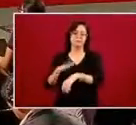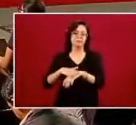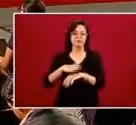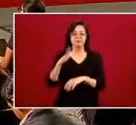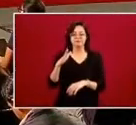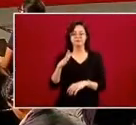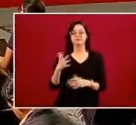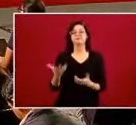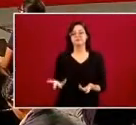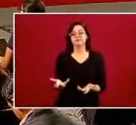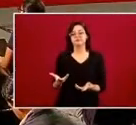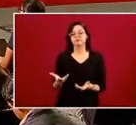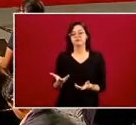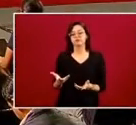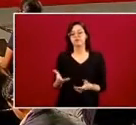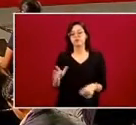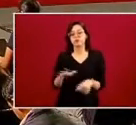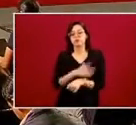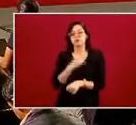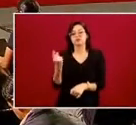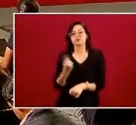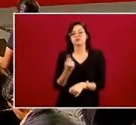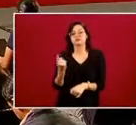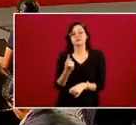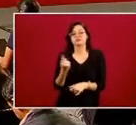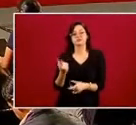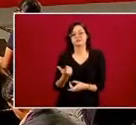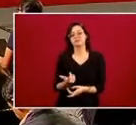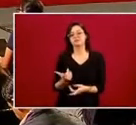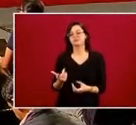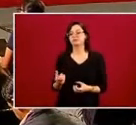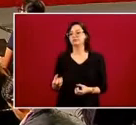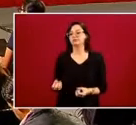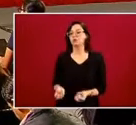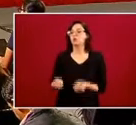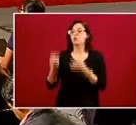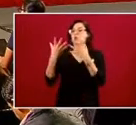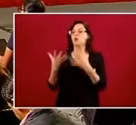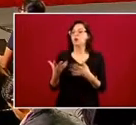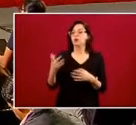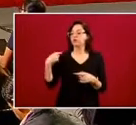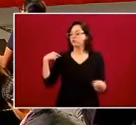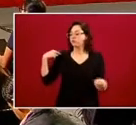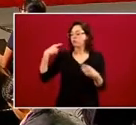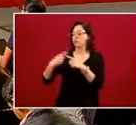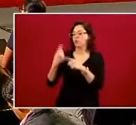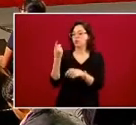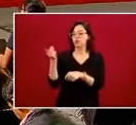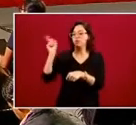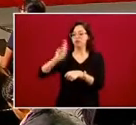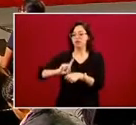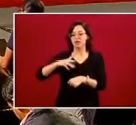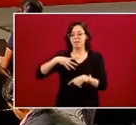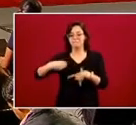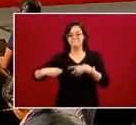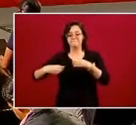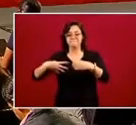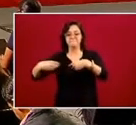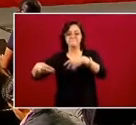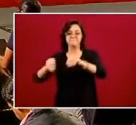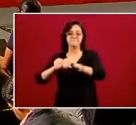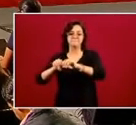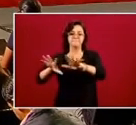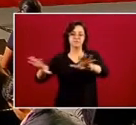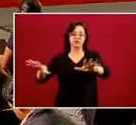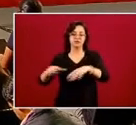expecting the region of the Americas to be increasingly represented in this chart because with the information we